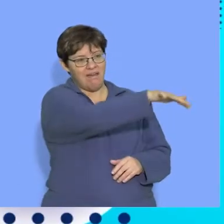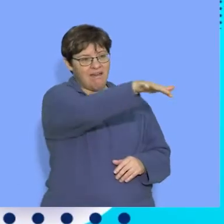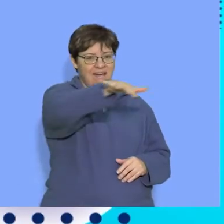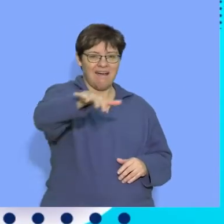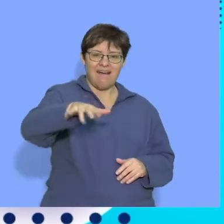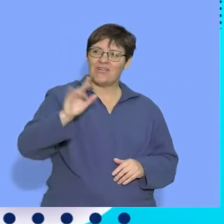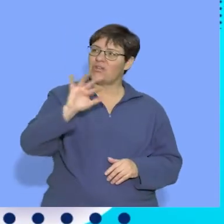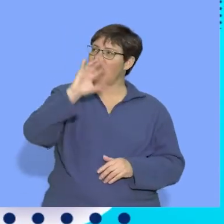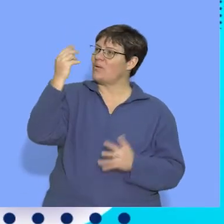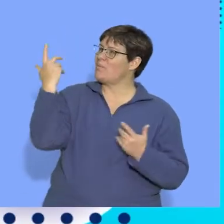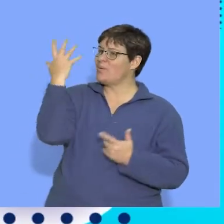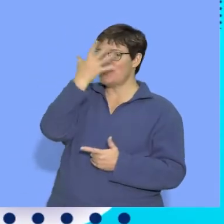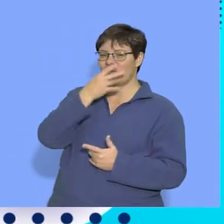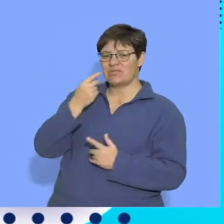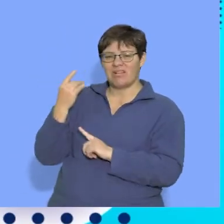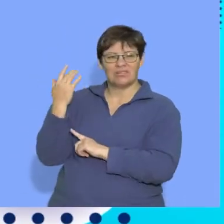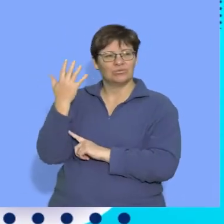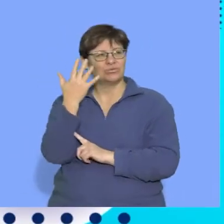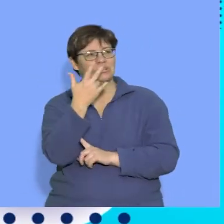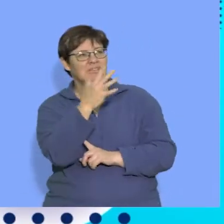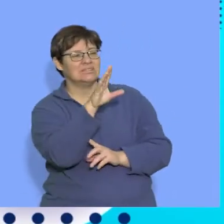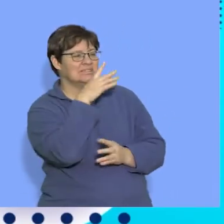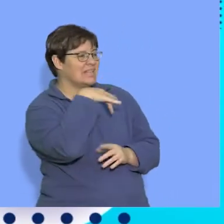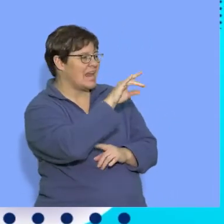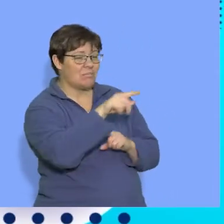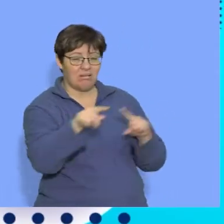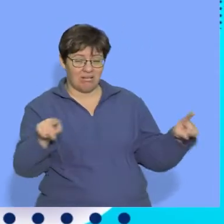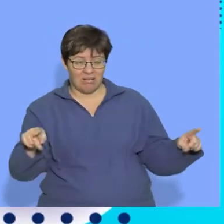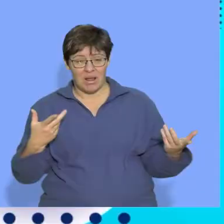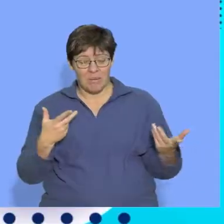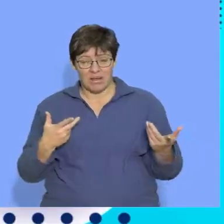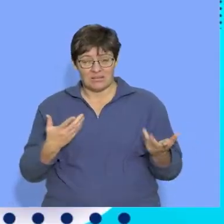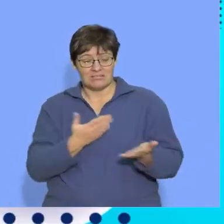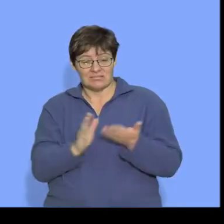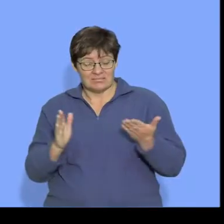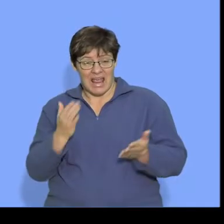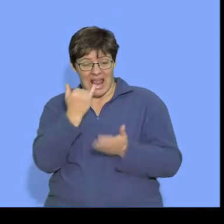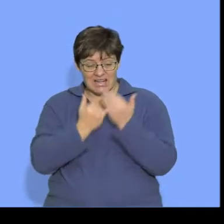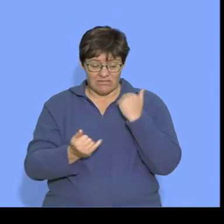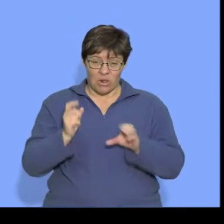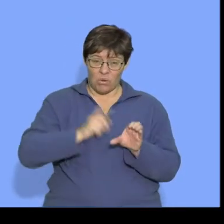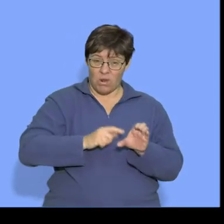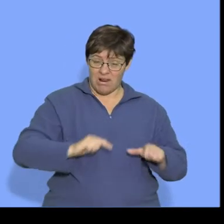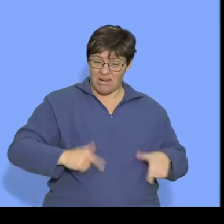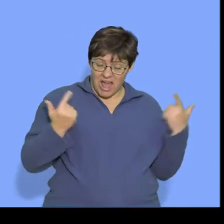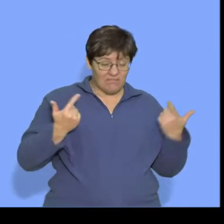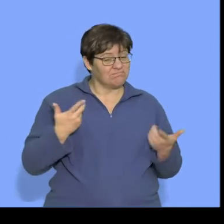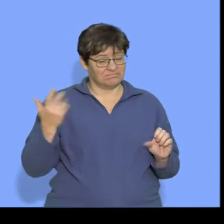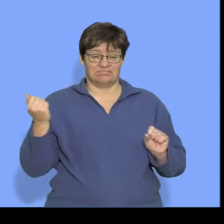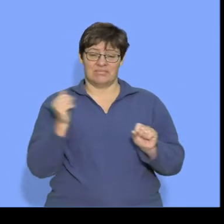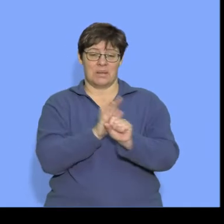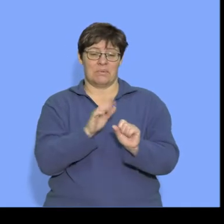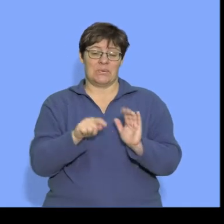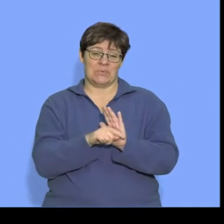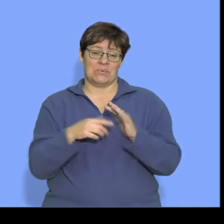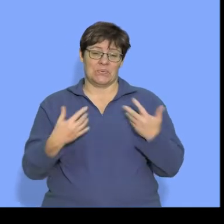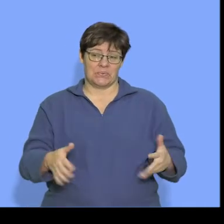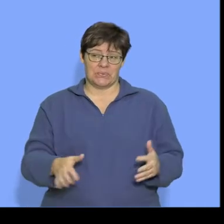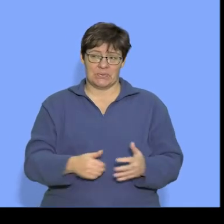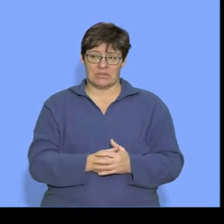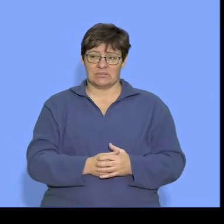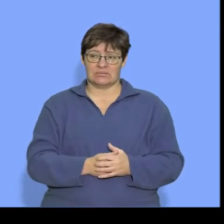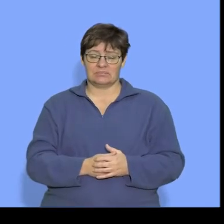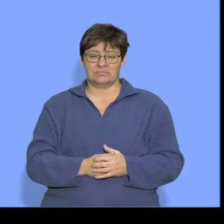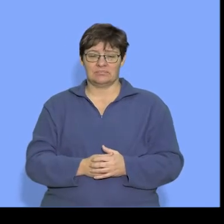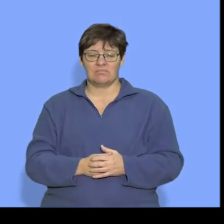we remove that, you find that that also affects the quality of life of individuals. So guys, a few